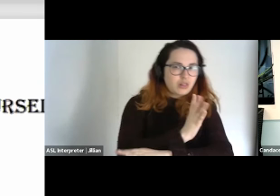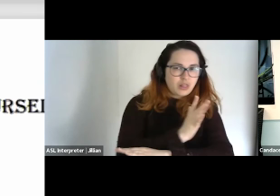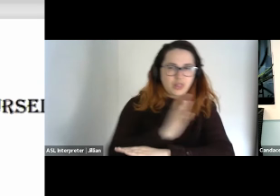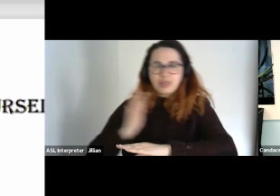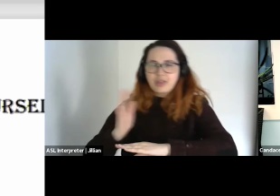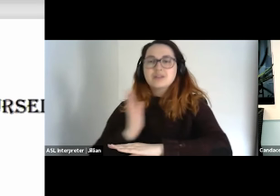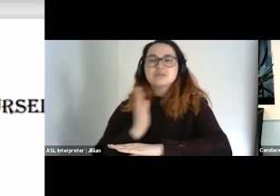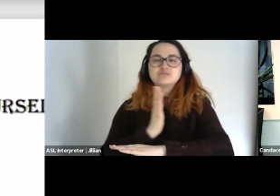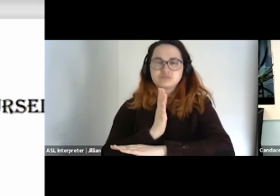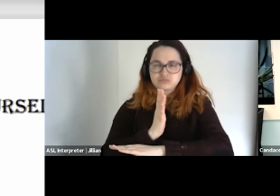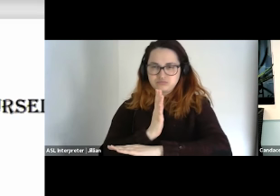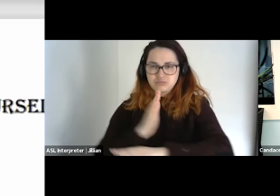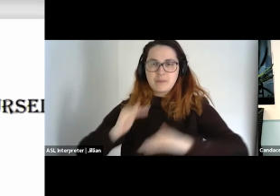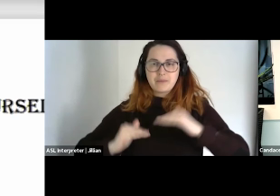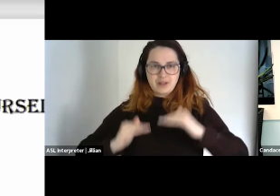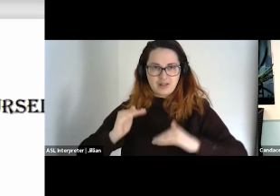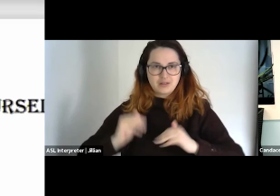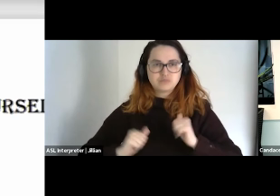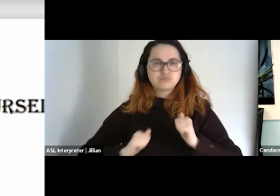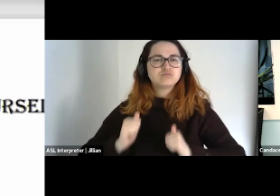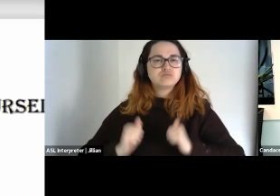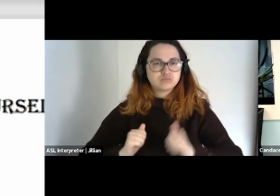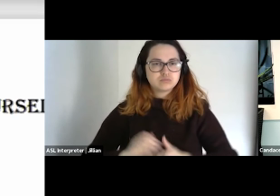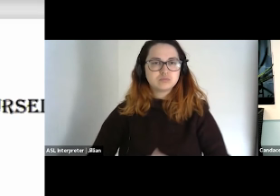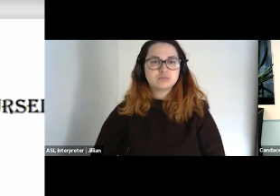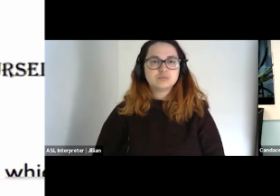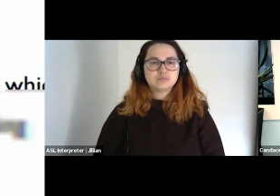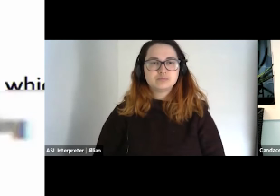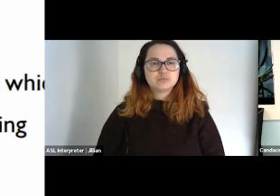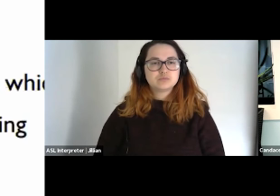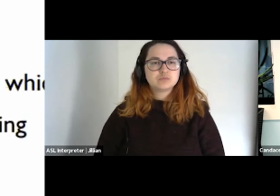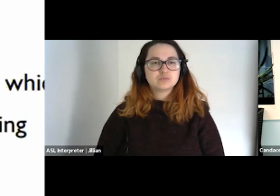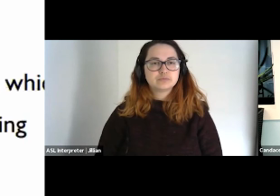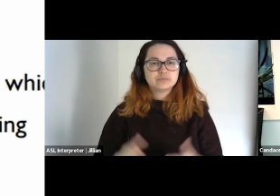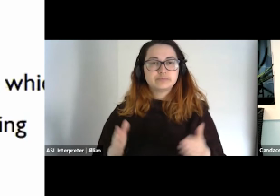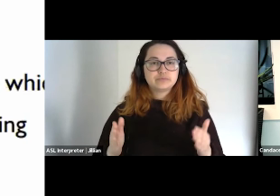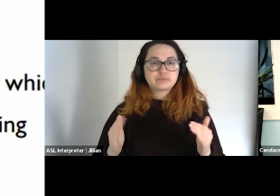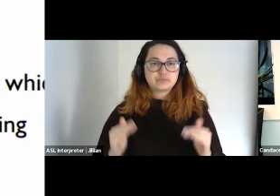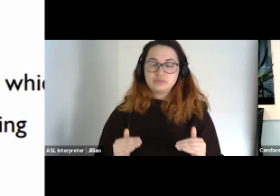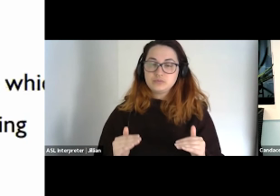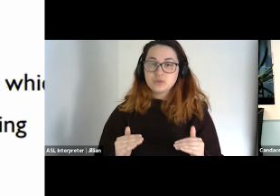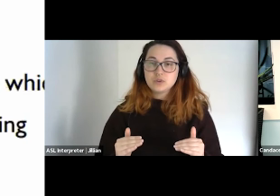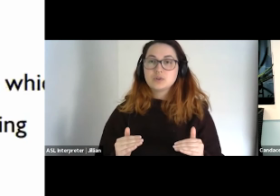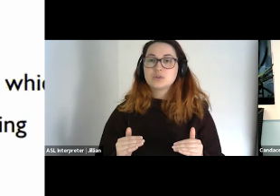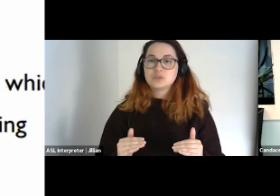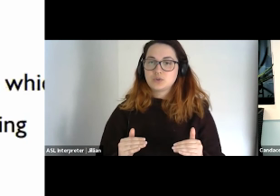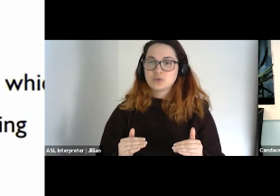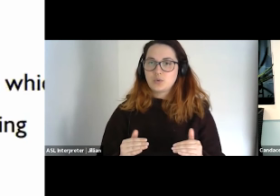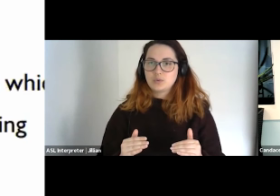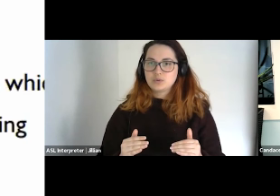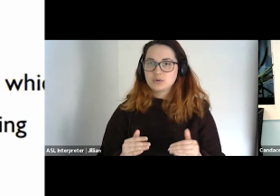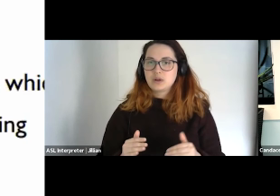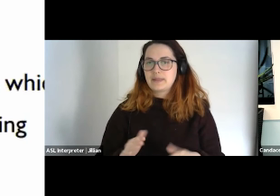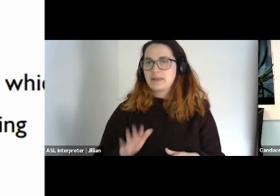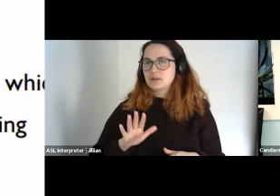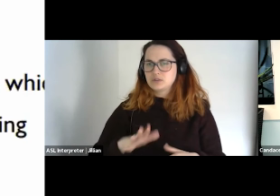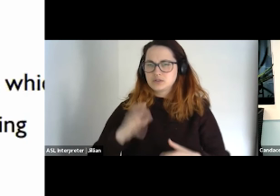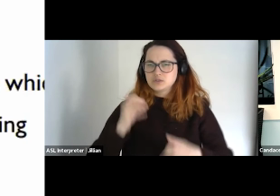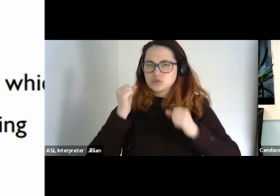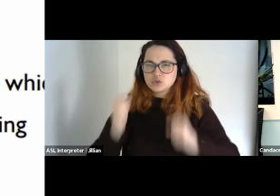assertive way of thinking or responding? Okay, and then we walk through the re-ratings. We're really sort of playing the situation